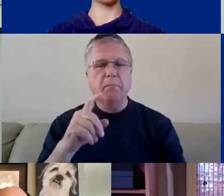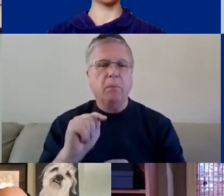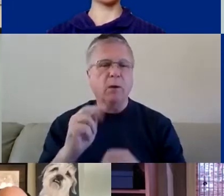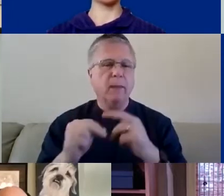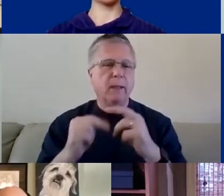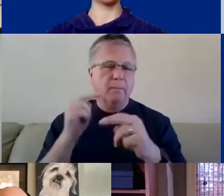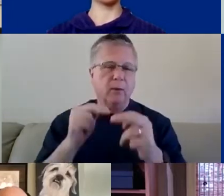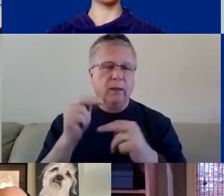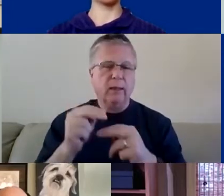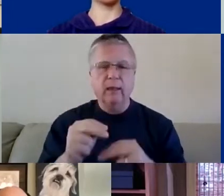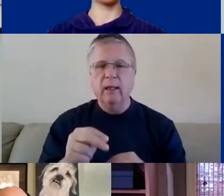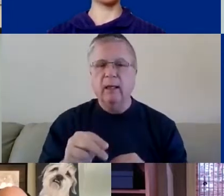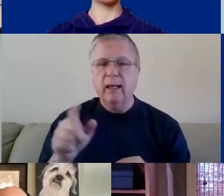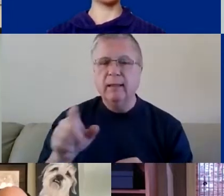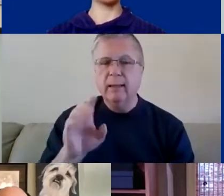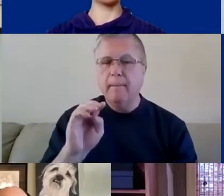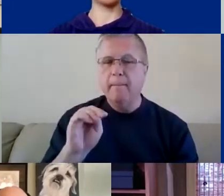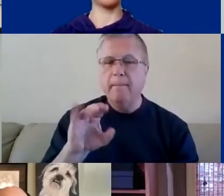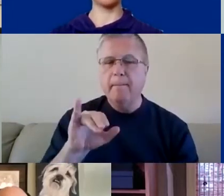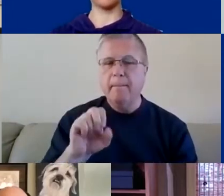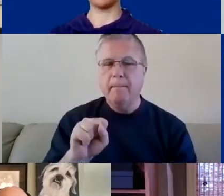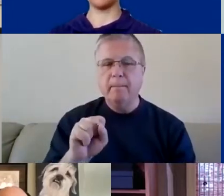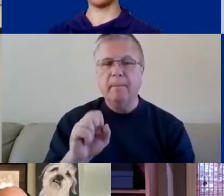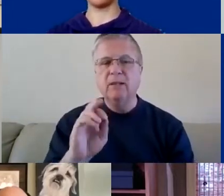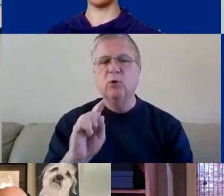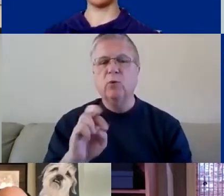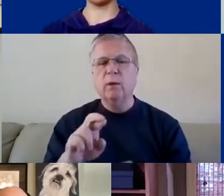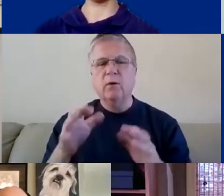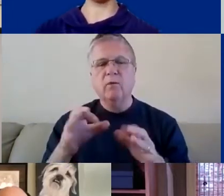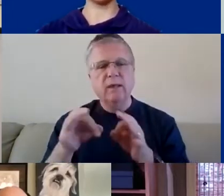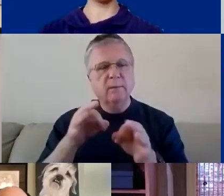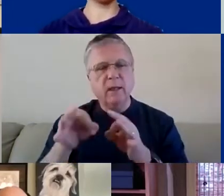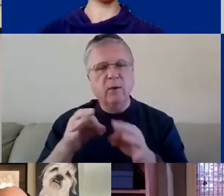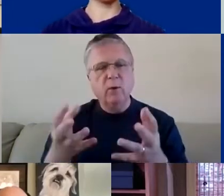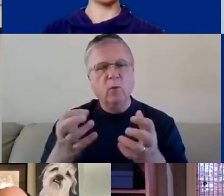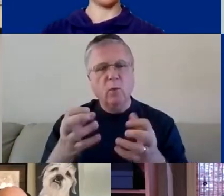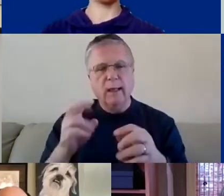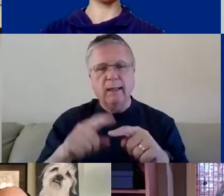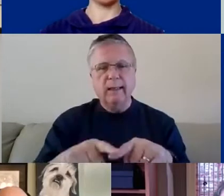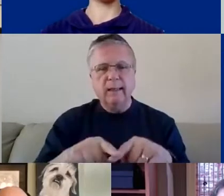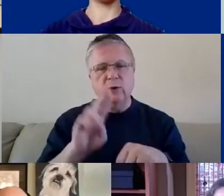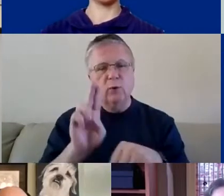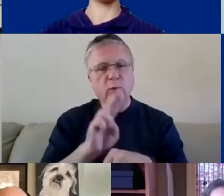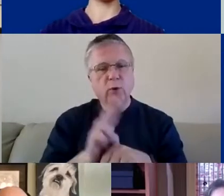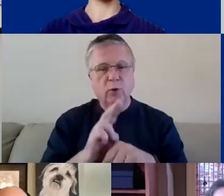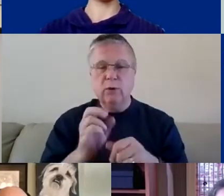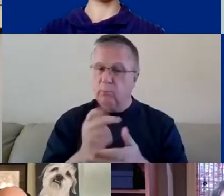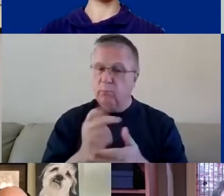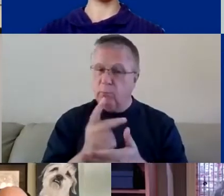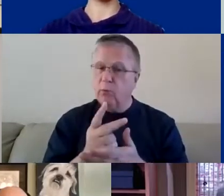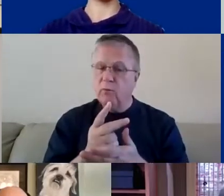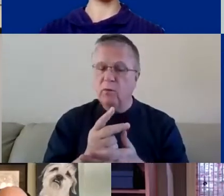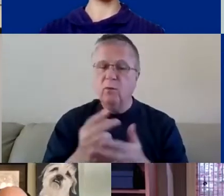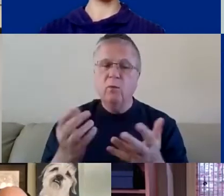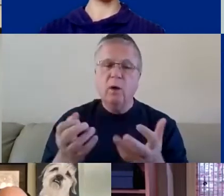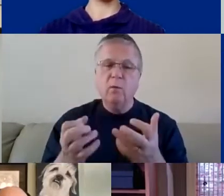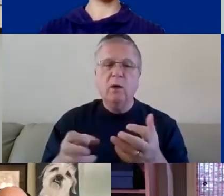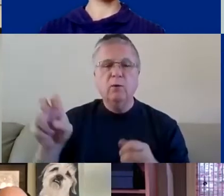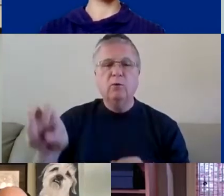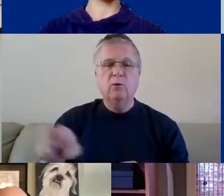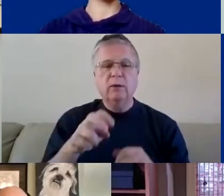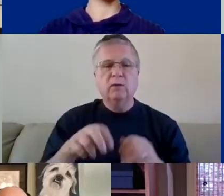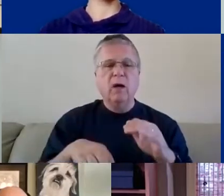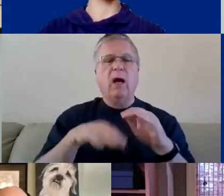Ms. Kramer has explained, we are seeking conditional use approval, to transfer up